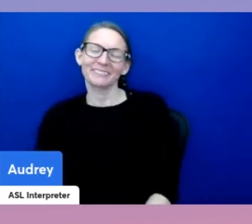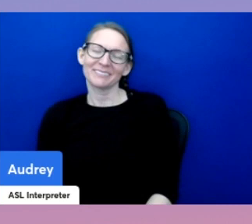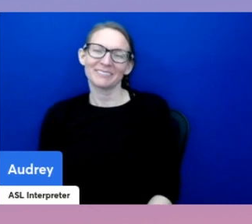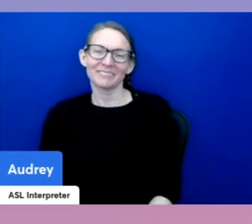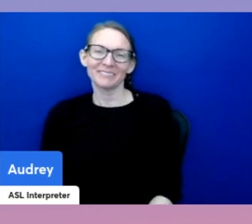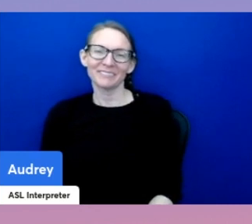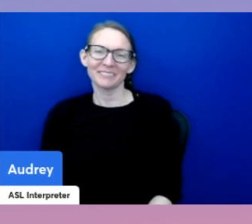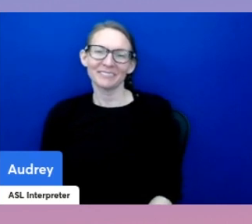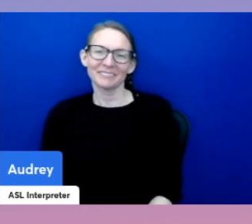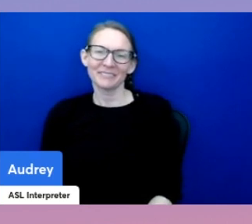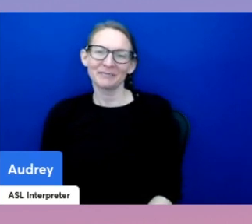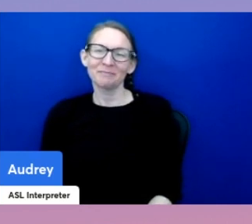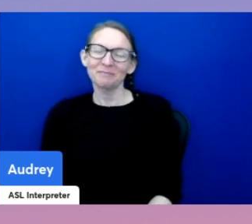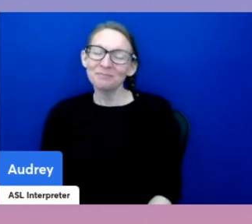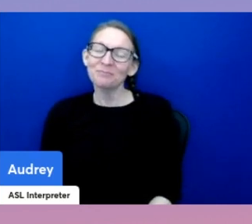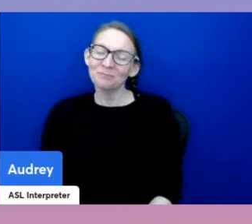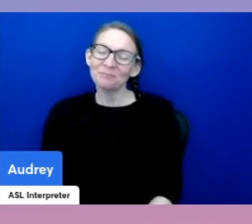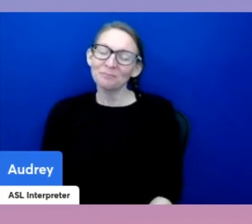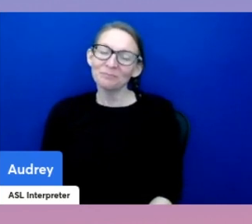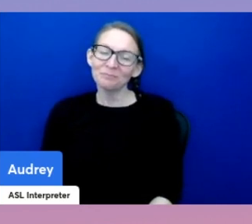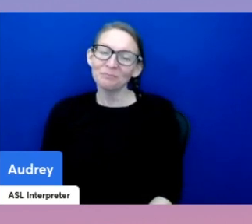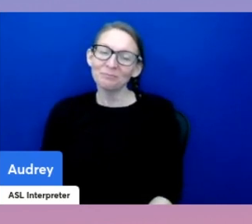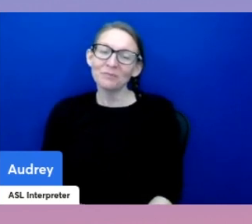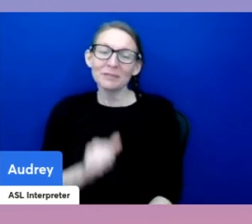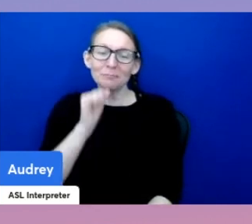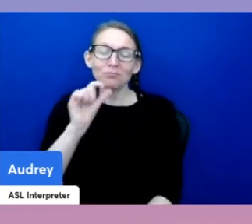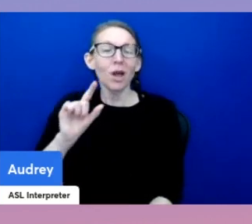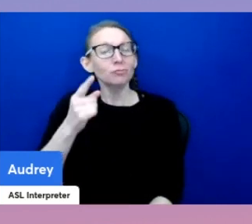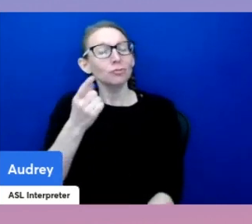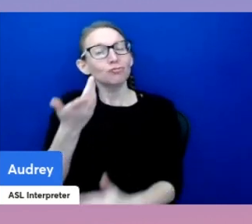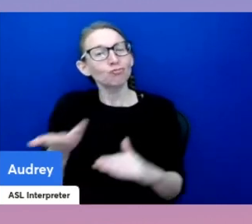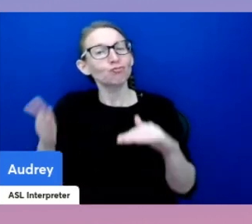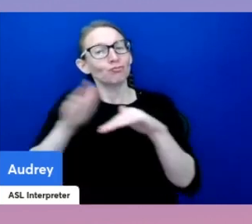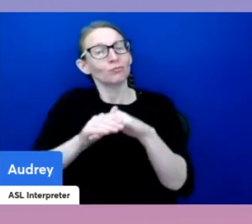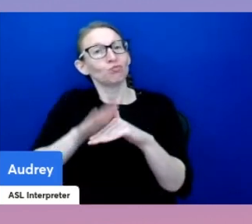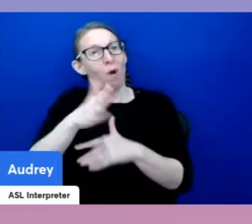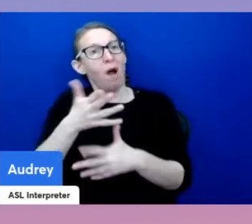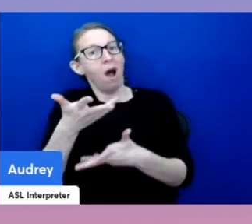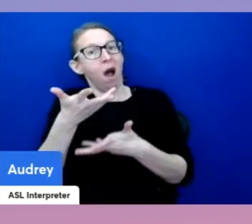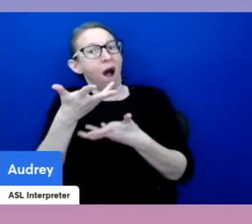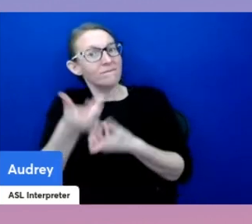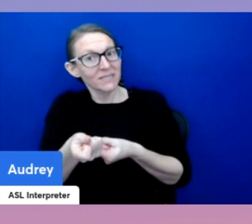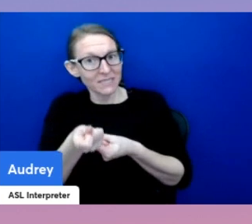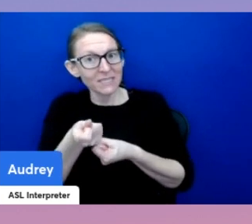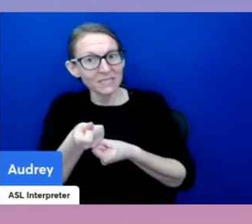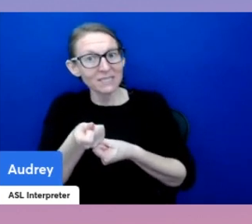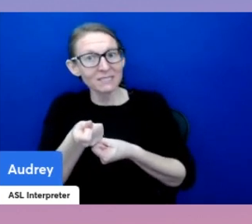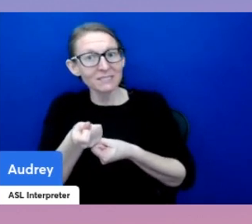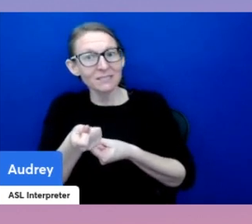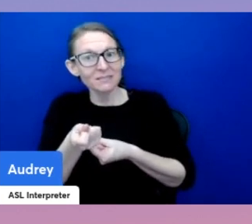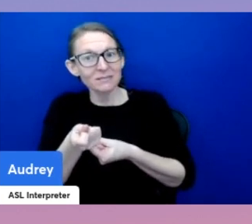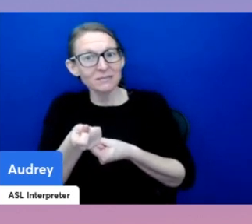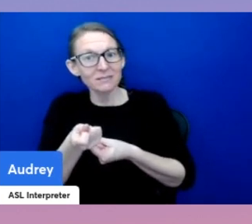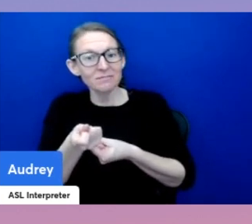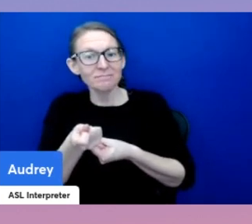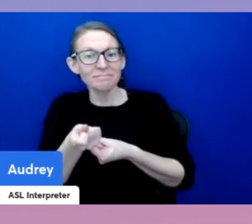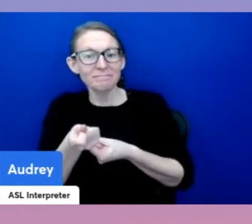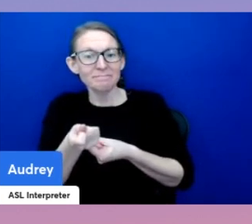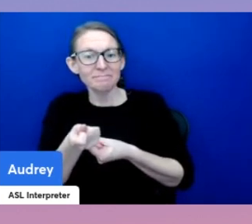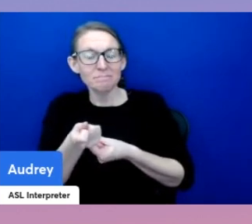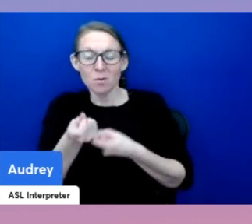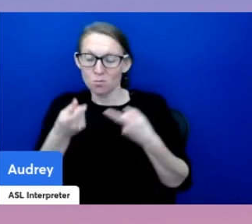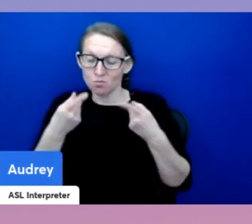Well, not only increasing your confidence. Well, I believe when you already test the